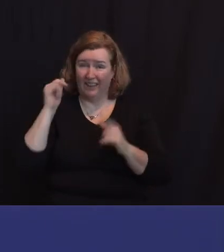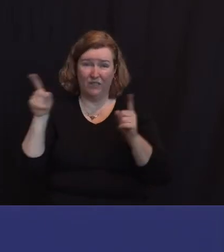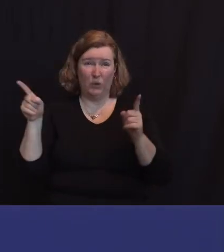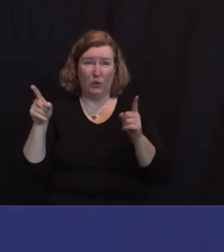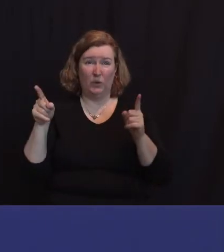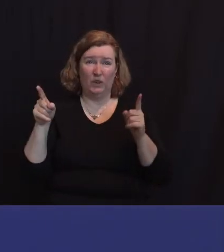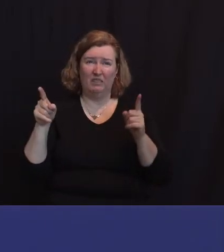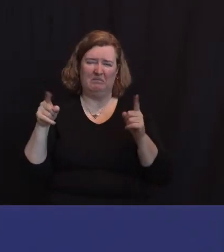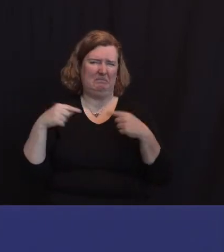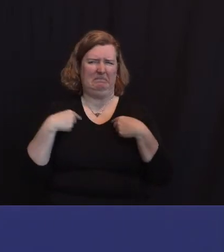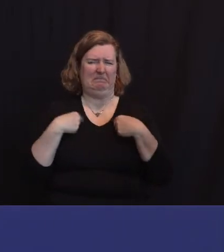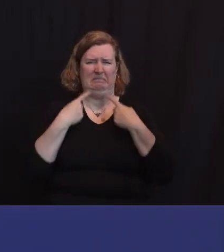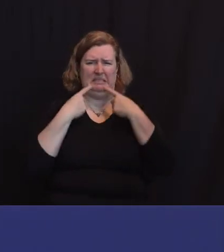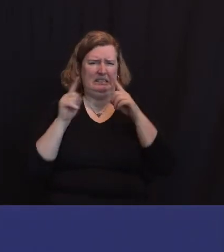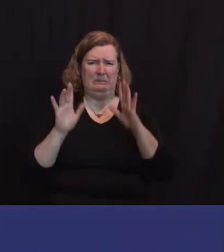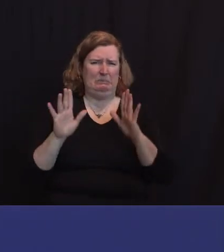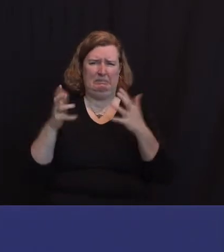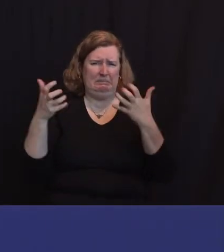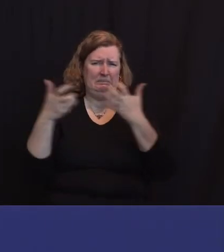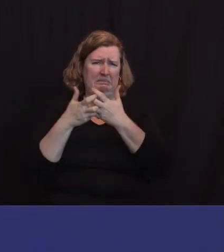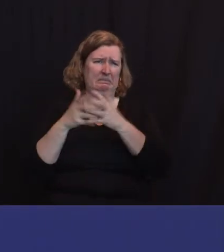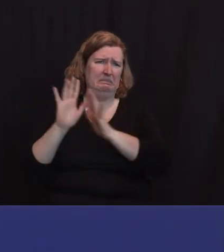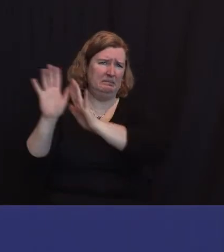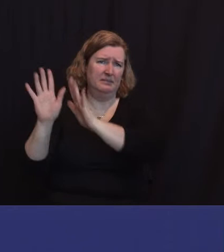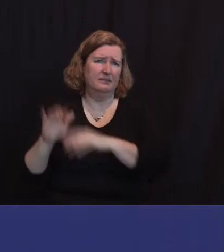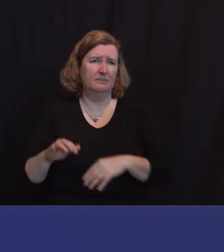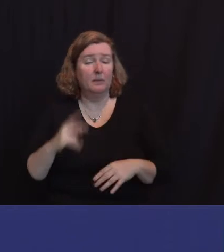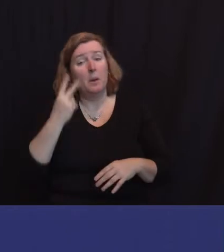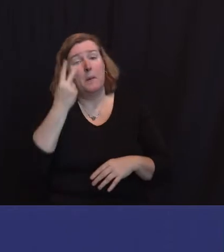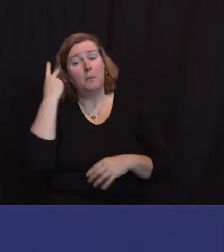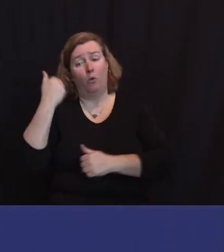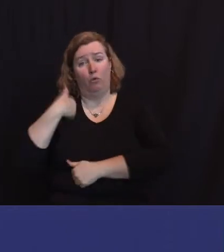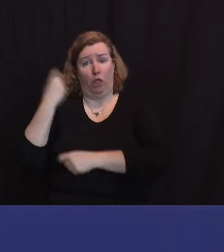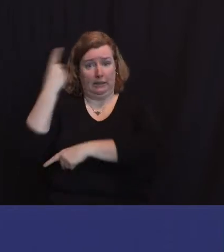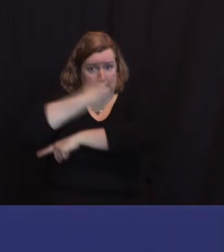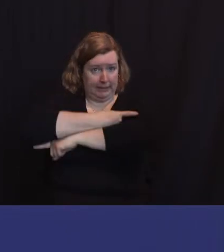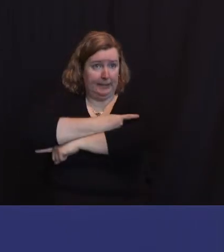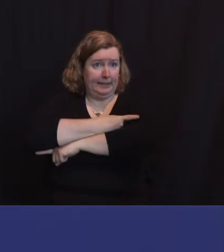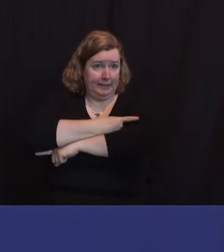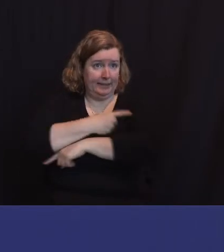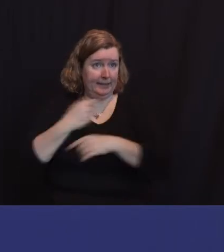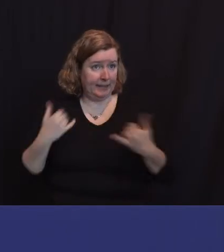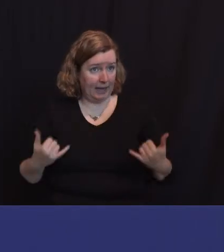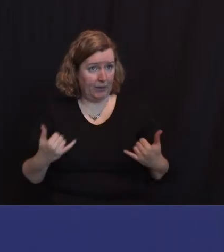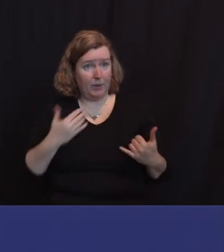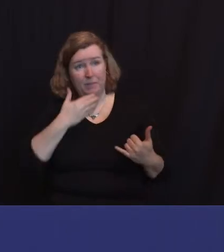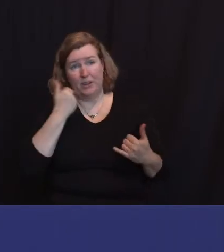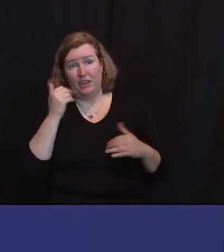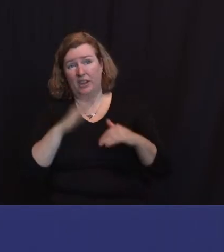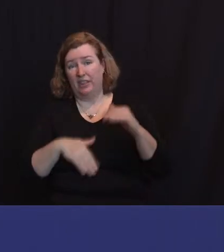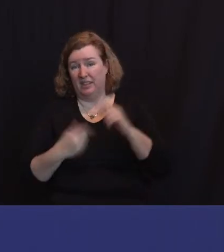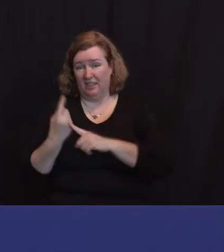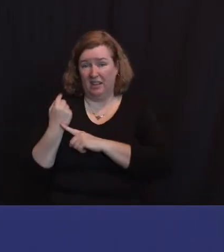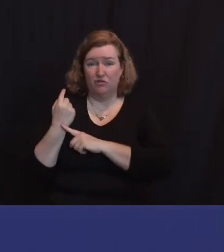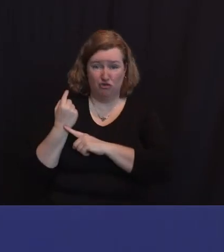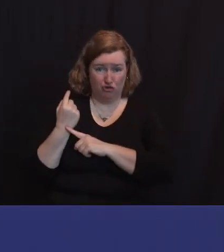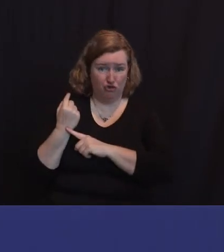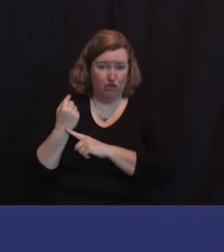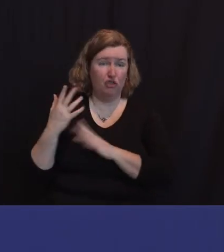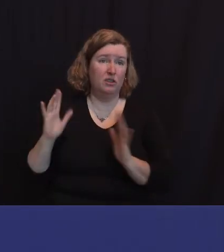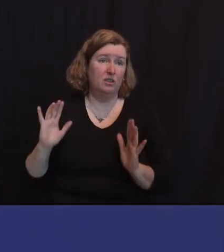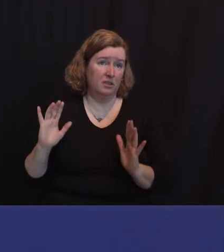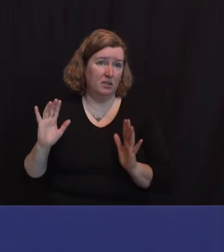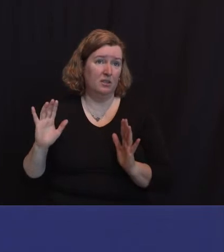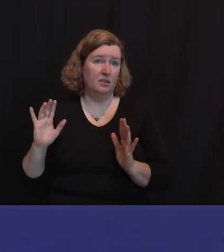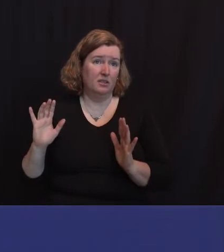say, I've been saying this about Memorial Day, is the state in a dramatically different and better place? I, as I sit here today, continue